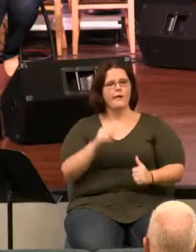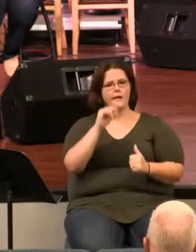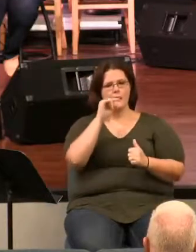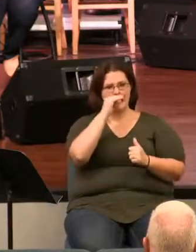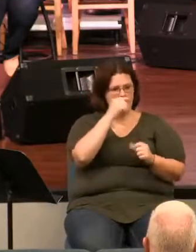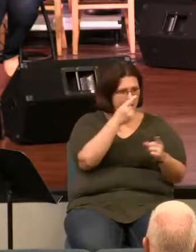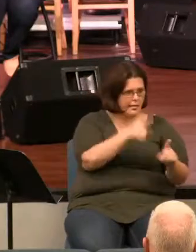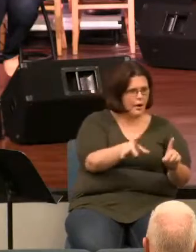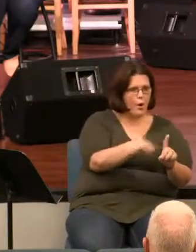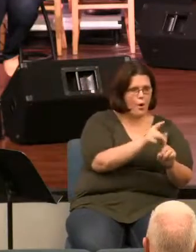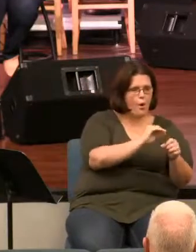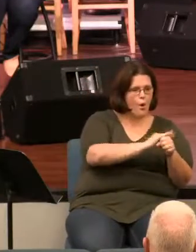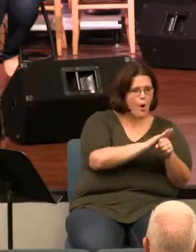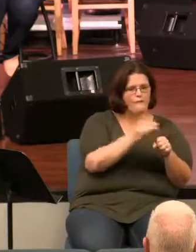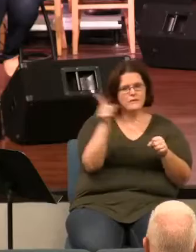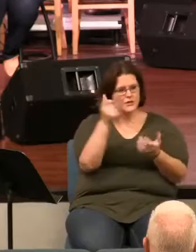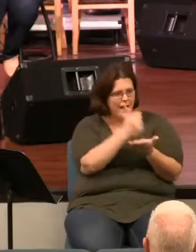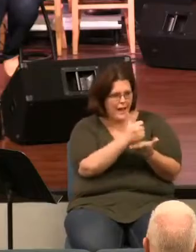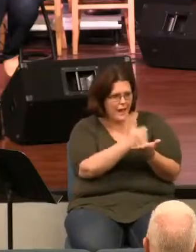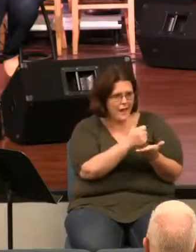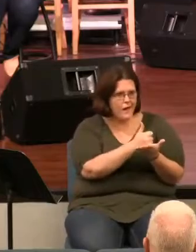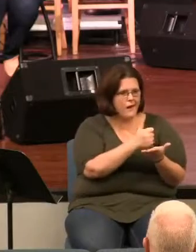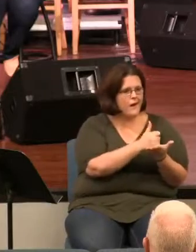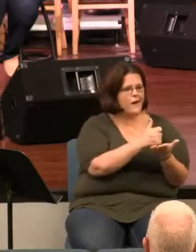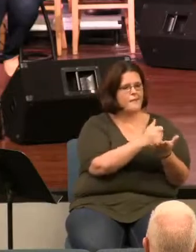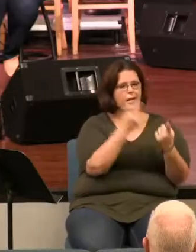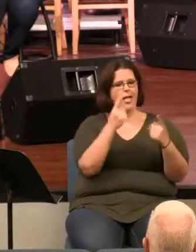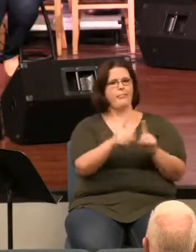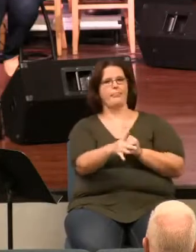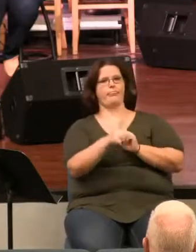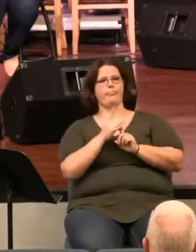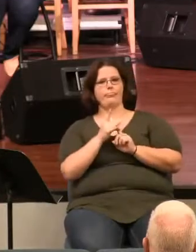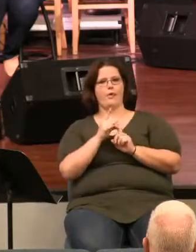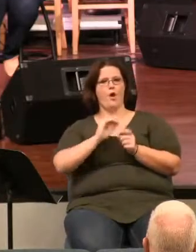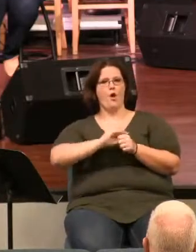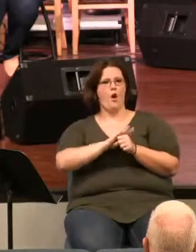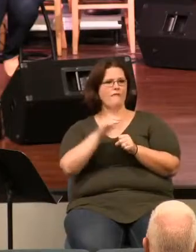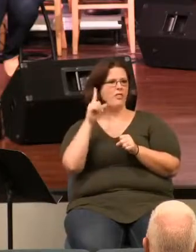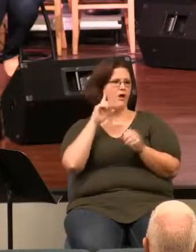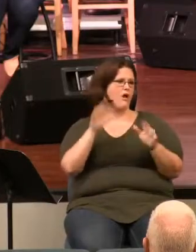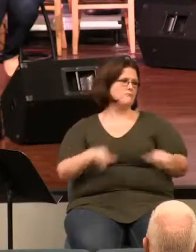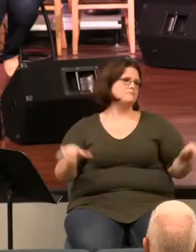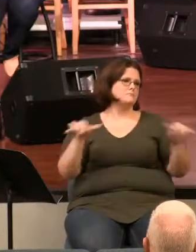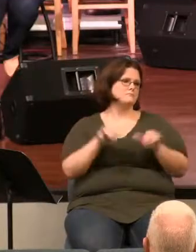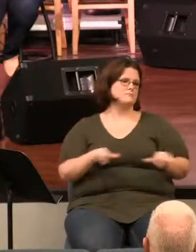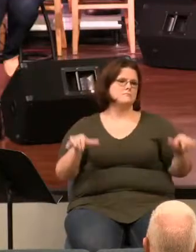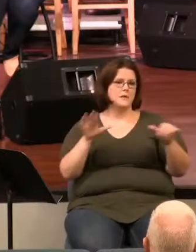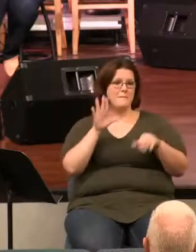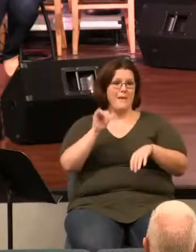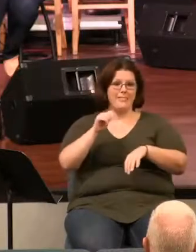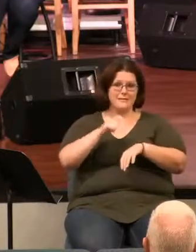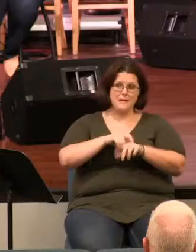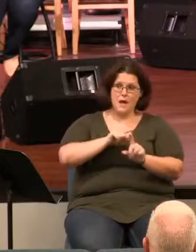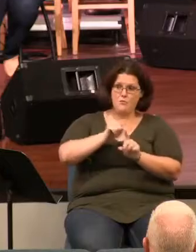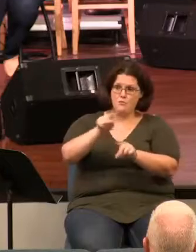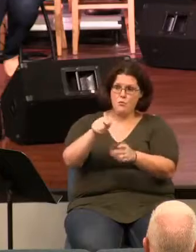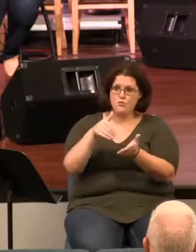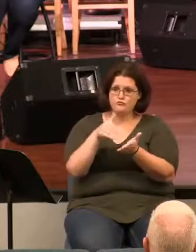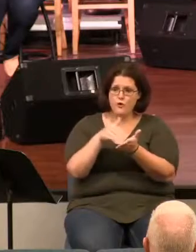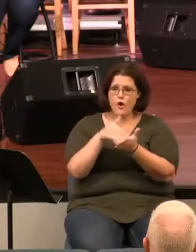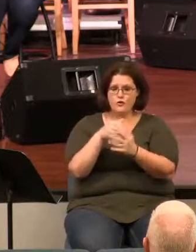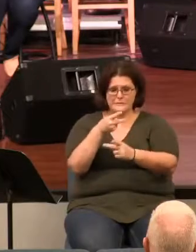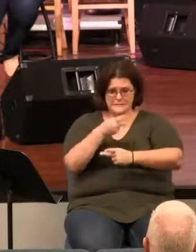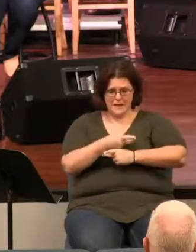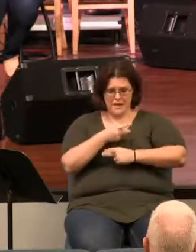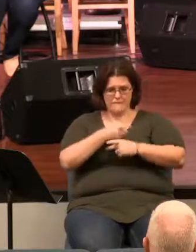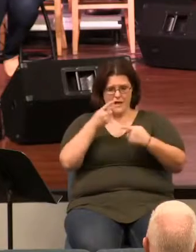COVID, and she was ministering to them, and she had sinus conditions and just thought it was just a normal thing. By the time she got around to seeing her, getting care